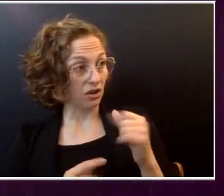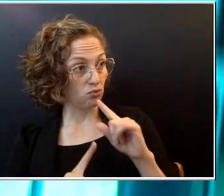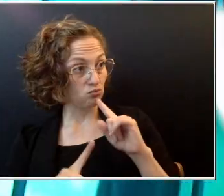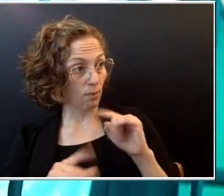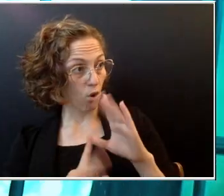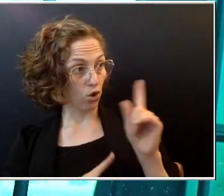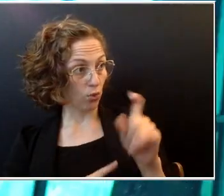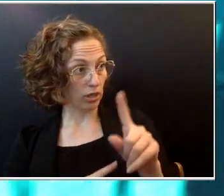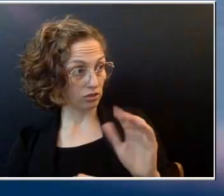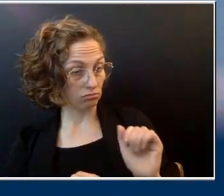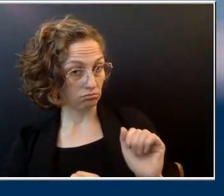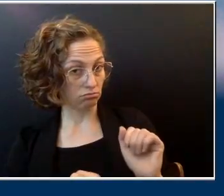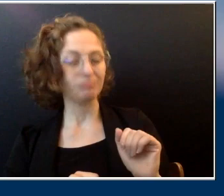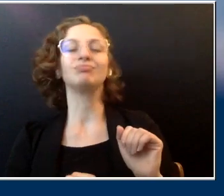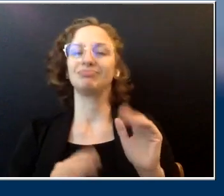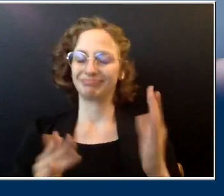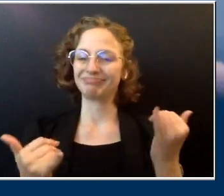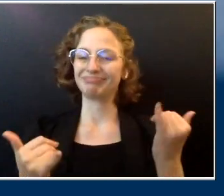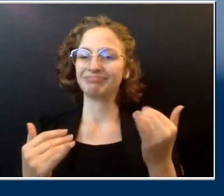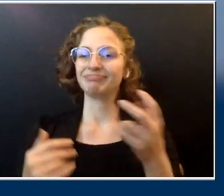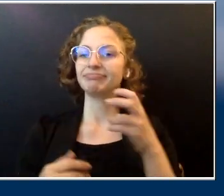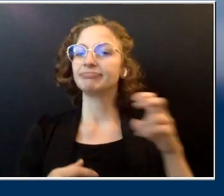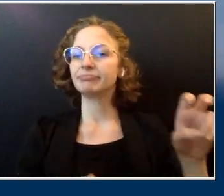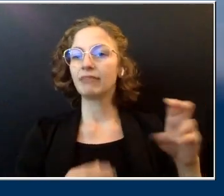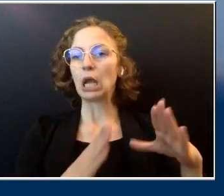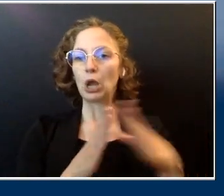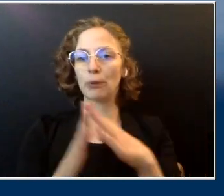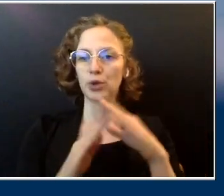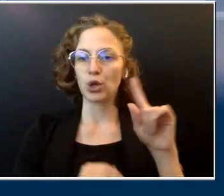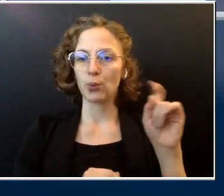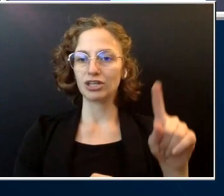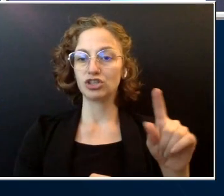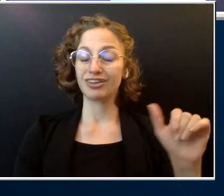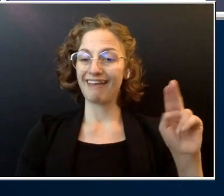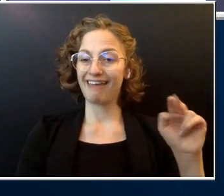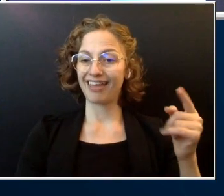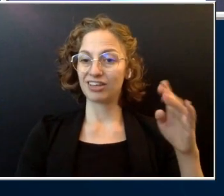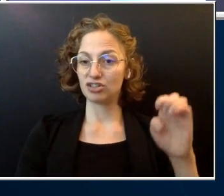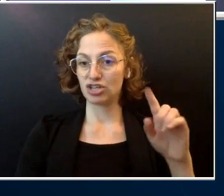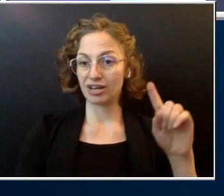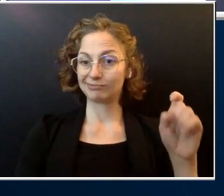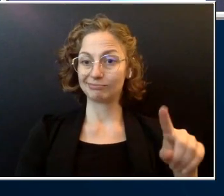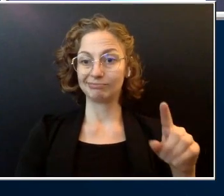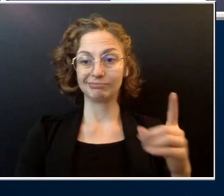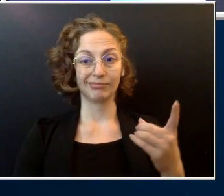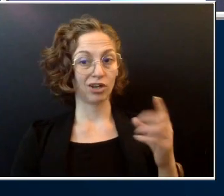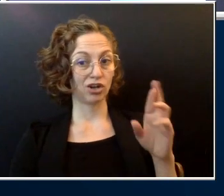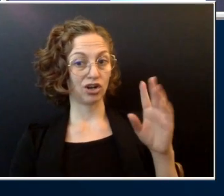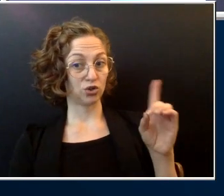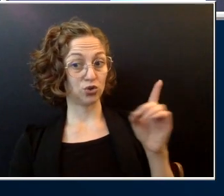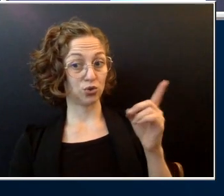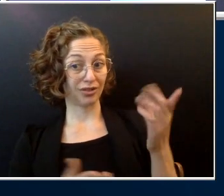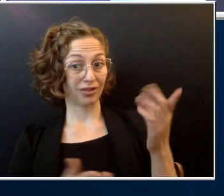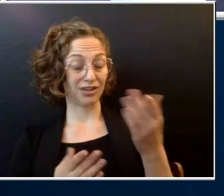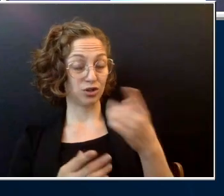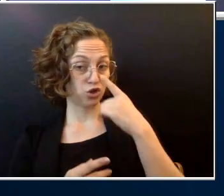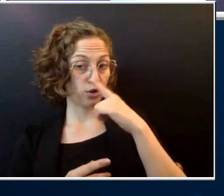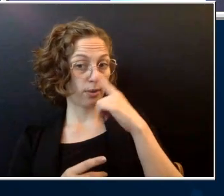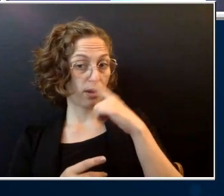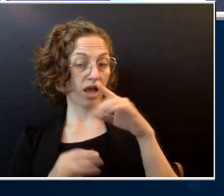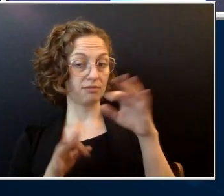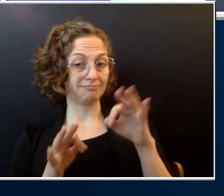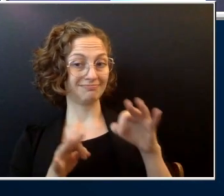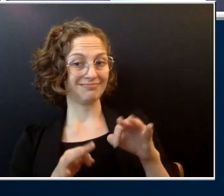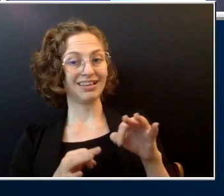questions. Angie has a question, and Dr. Doolittle, since you're here, let's talk about it. Can you tell us a little bit more about the skin cancer that Jimmy Buffett passed away